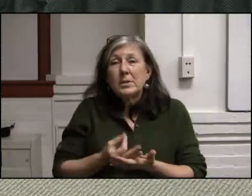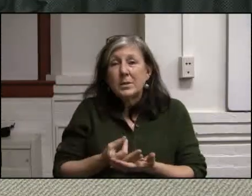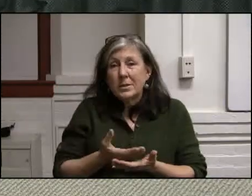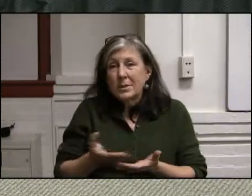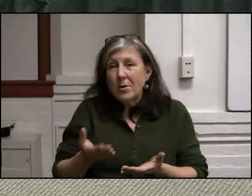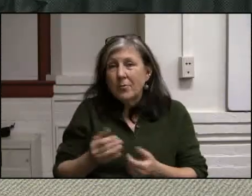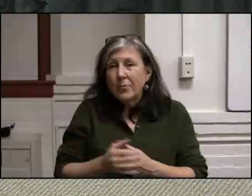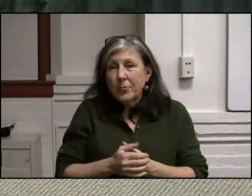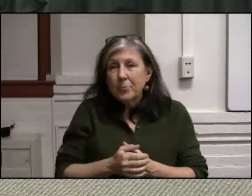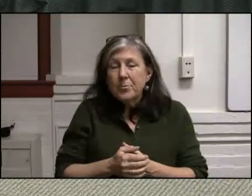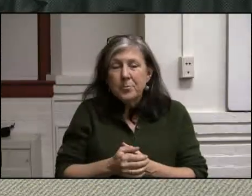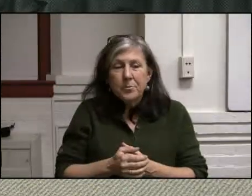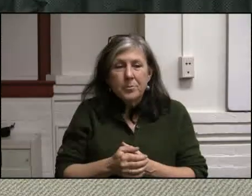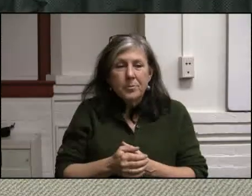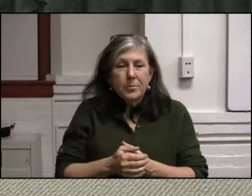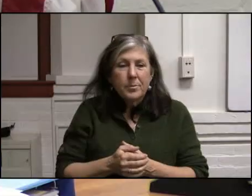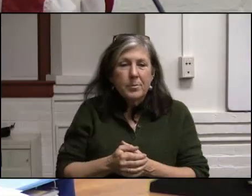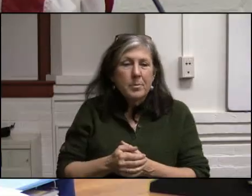And,